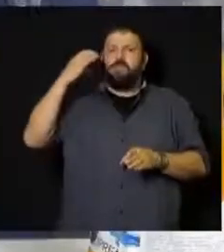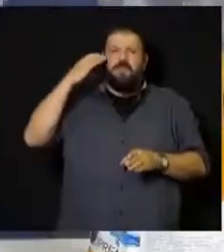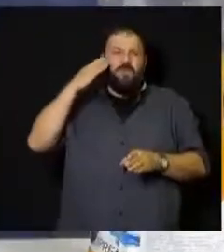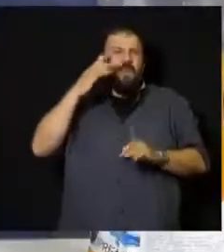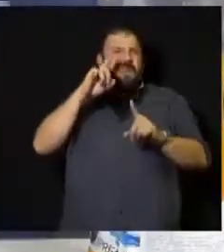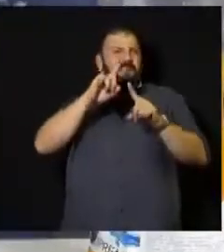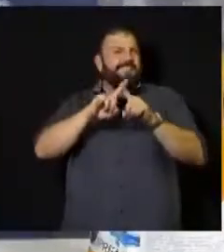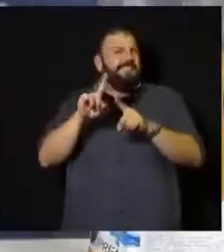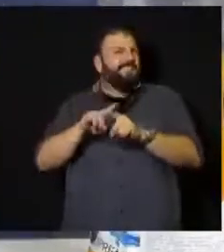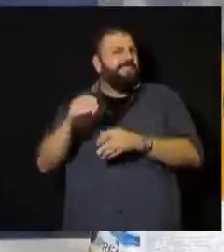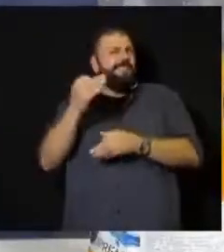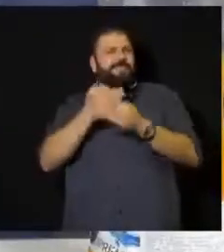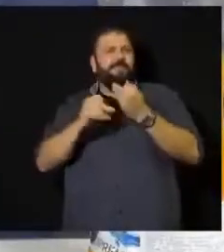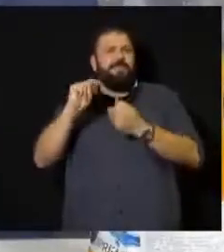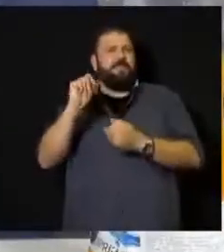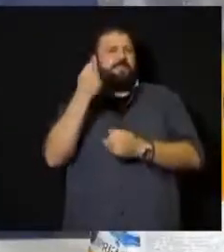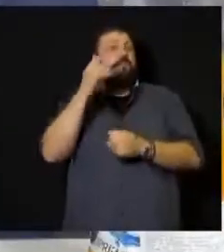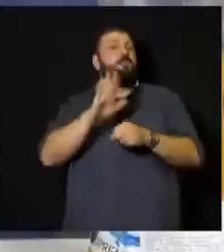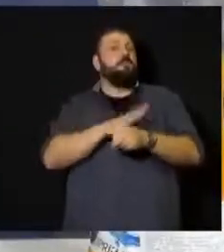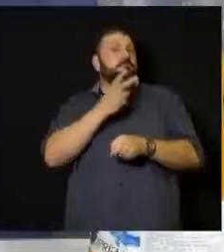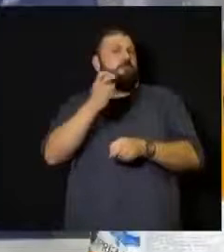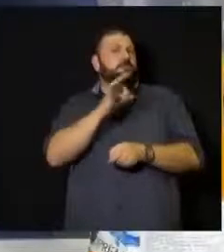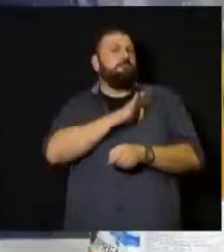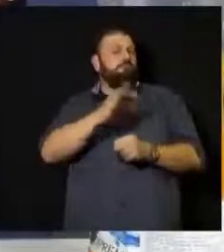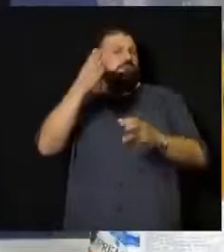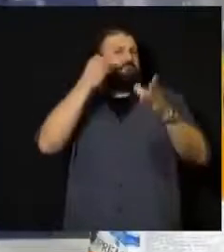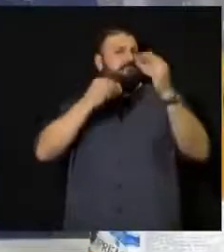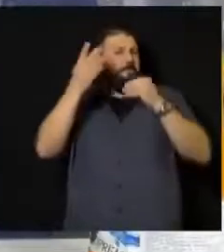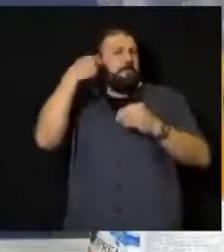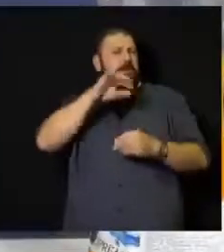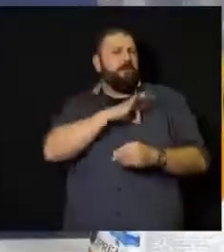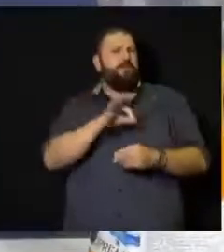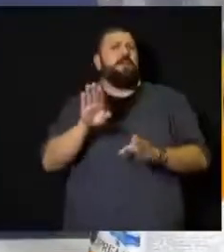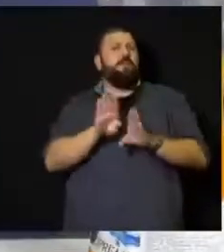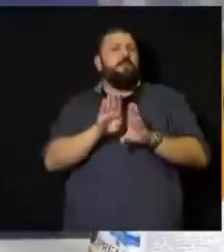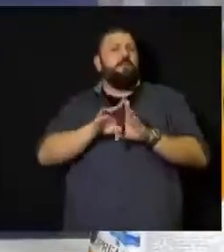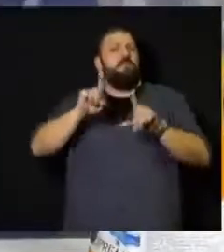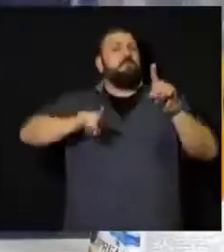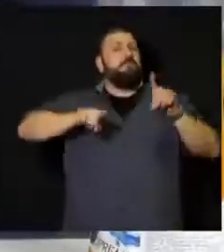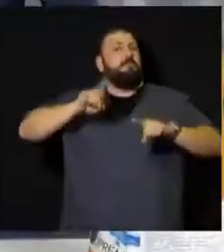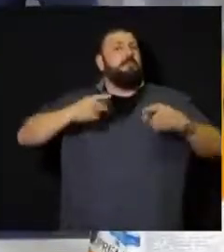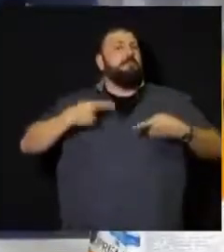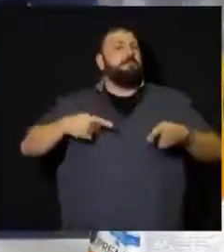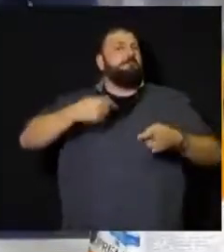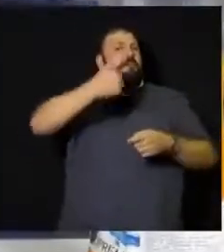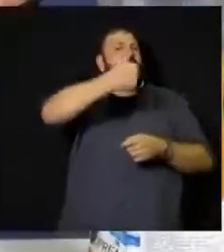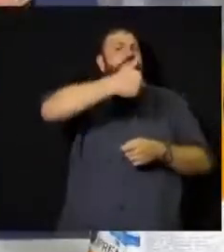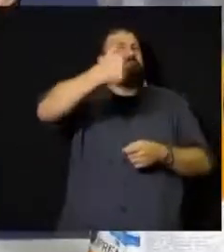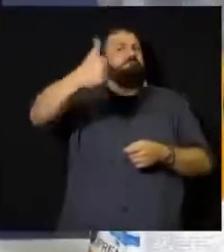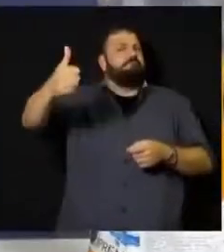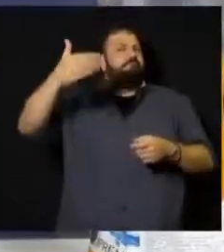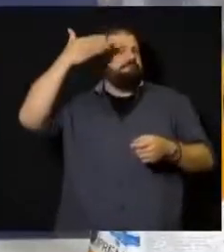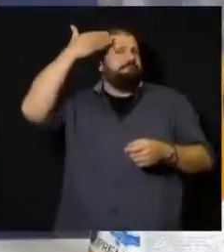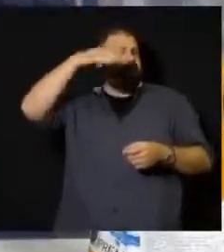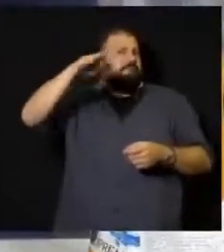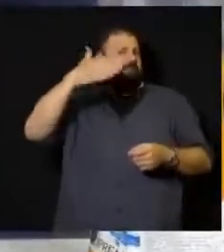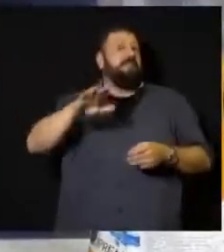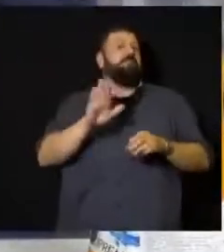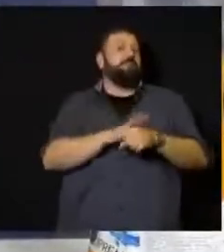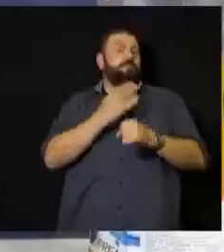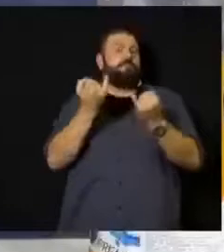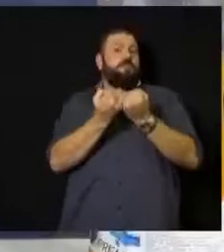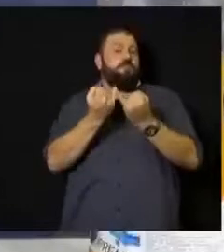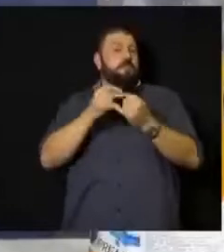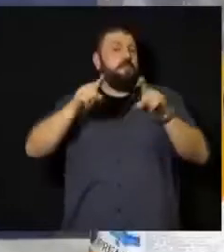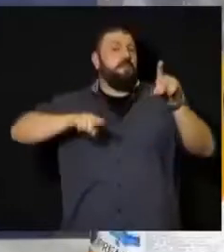cell phone, and all of this. And something that we have learned is that it depends on the needs of the people, also